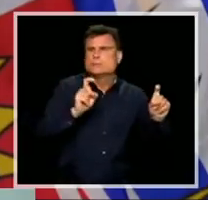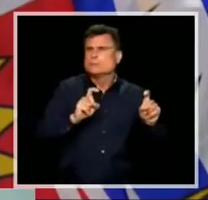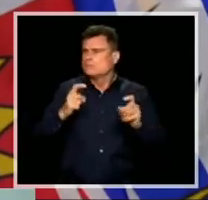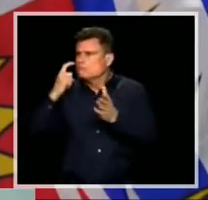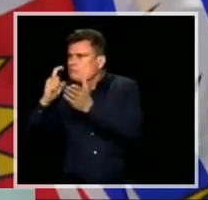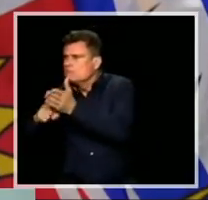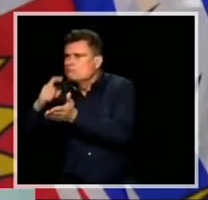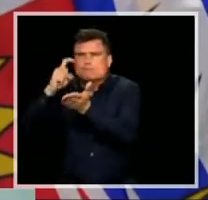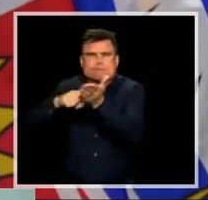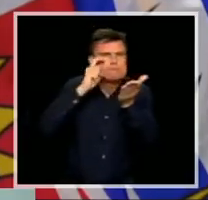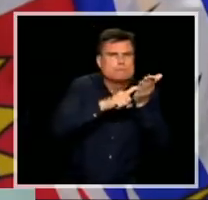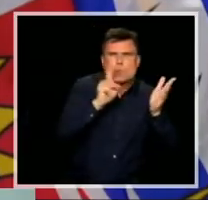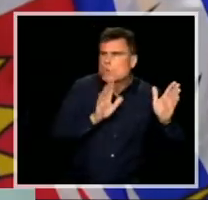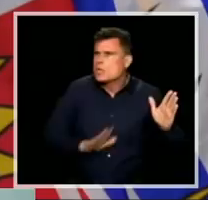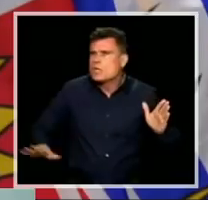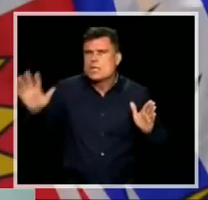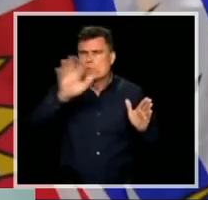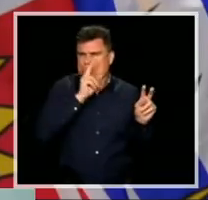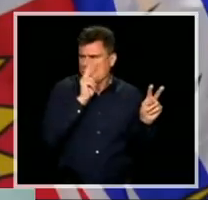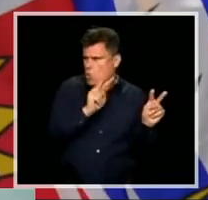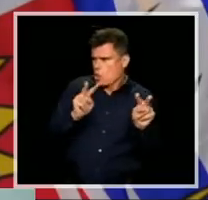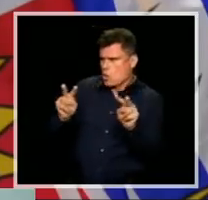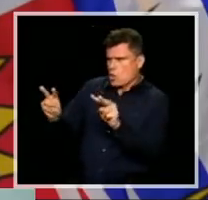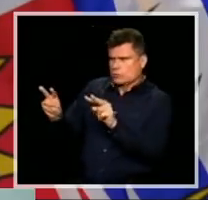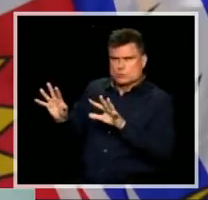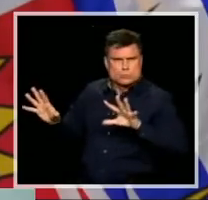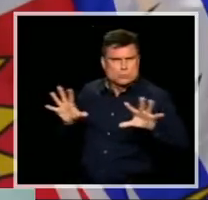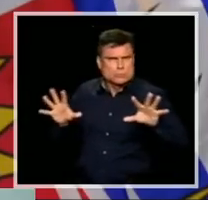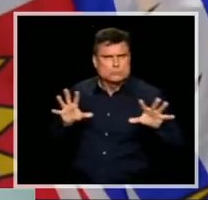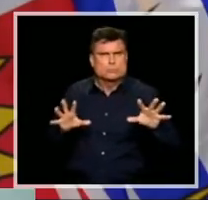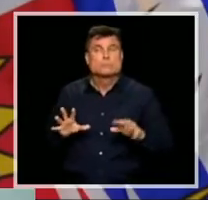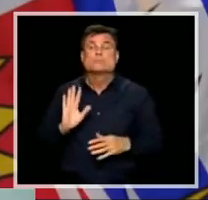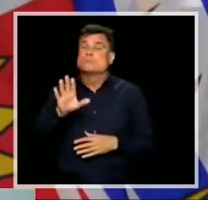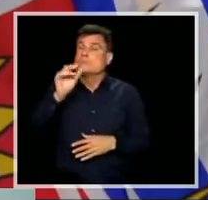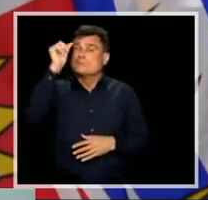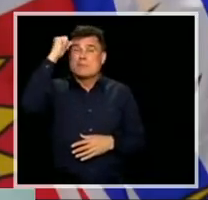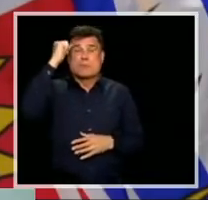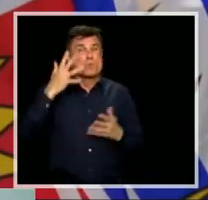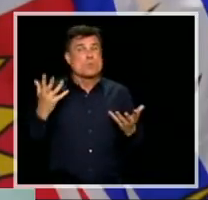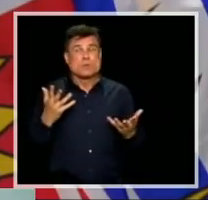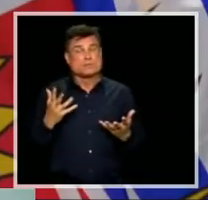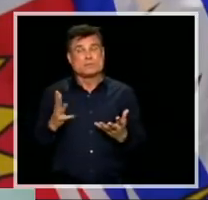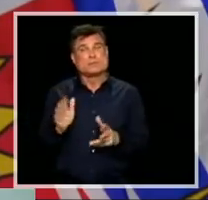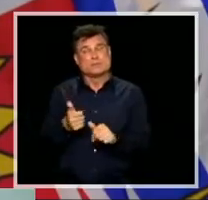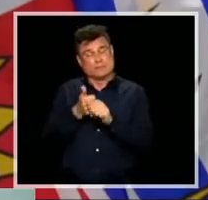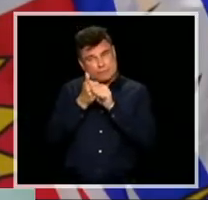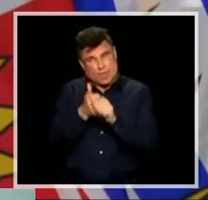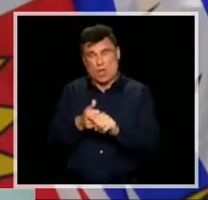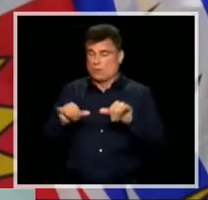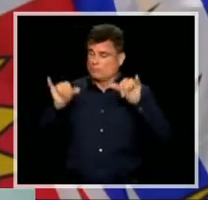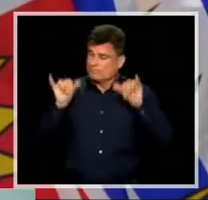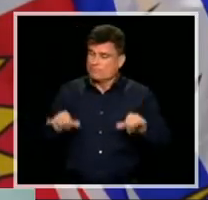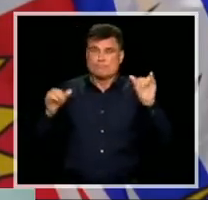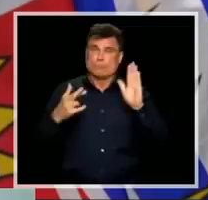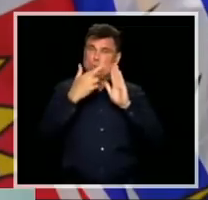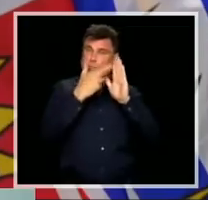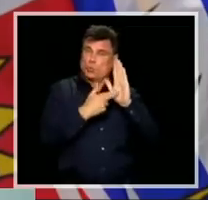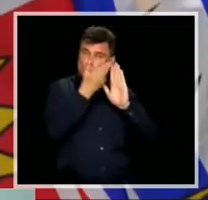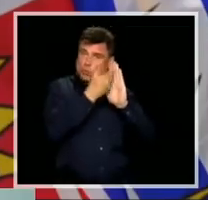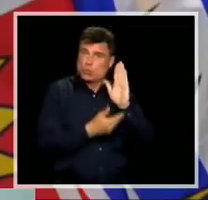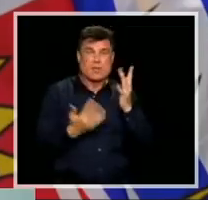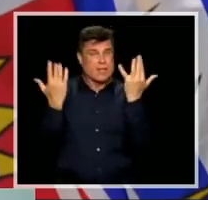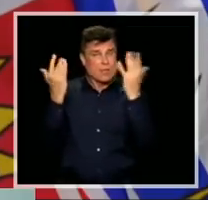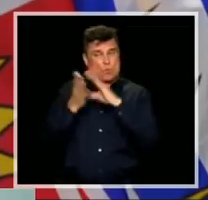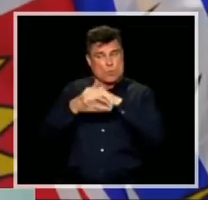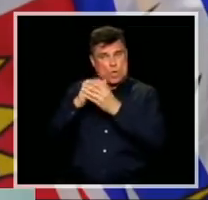you've not had an opportunity, the survey is available both online or you can call in multiple different languages. And please,